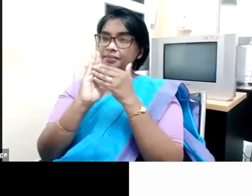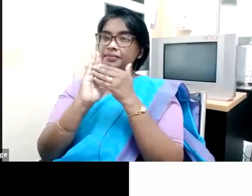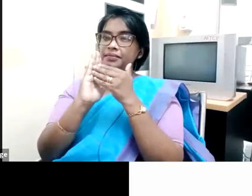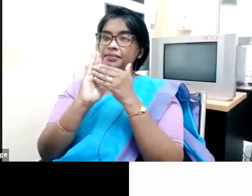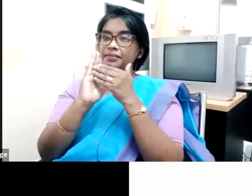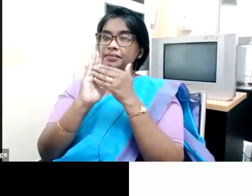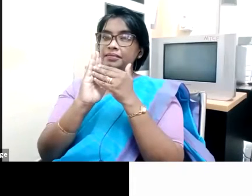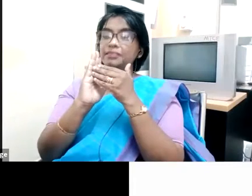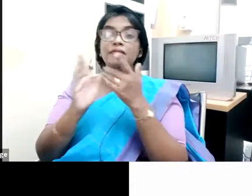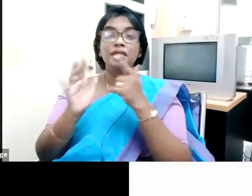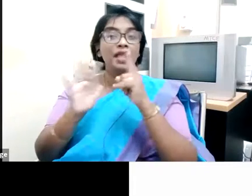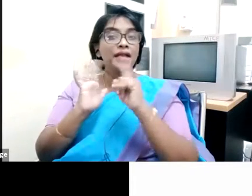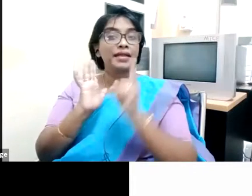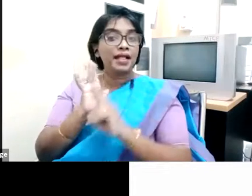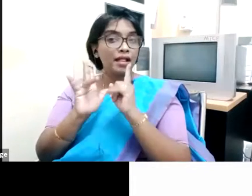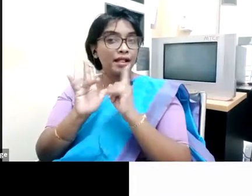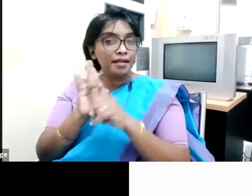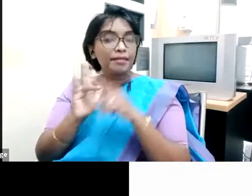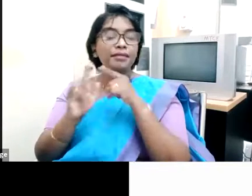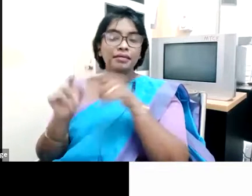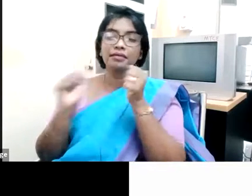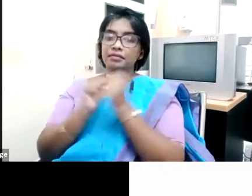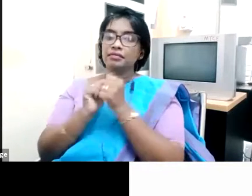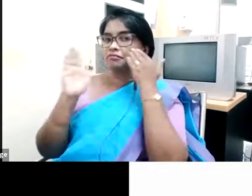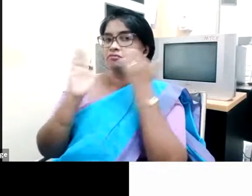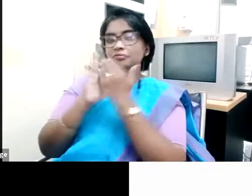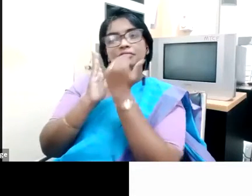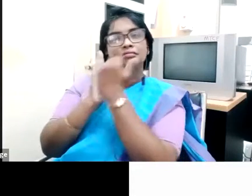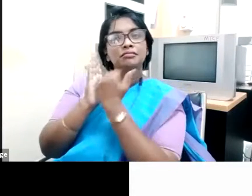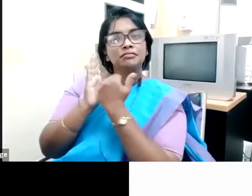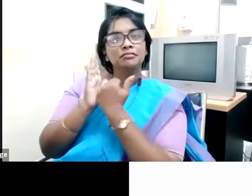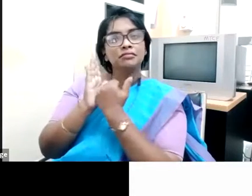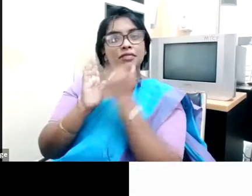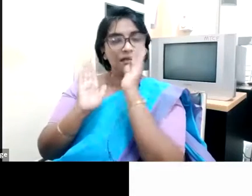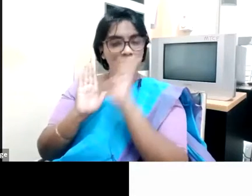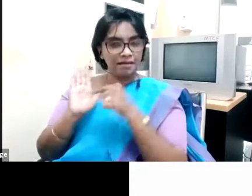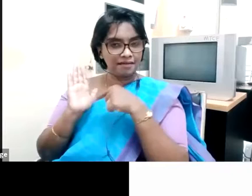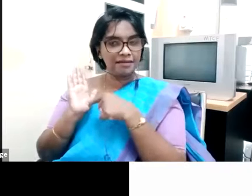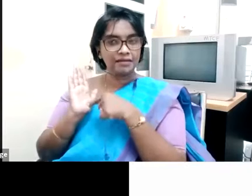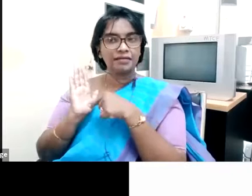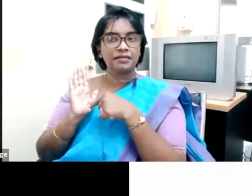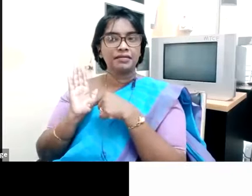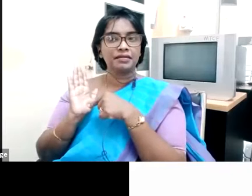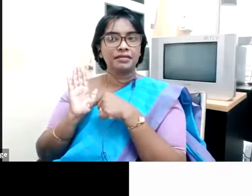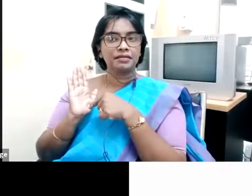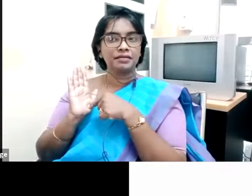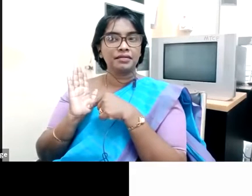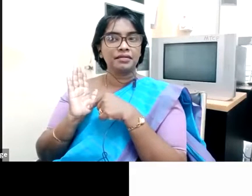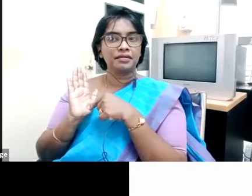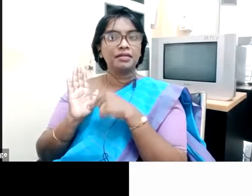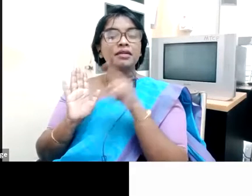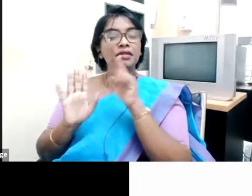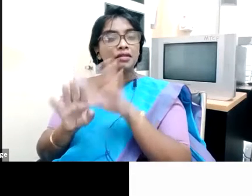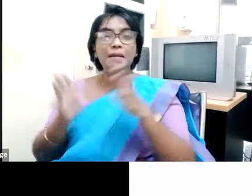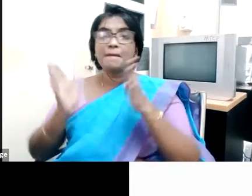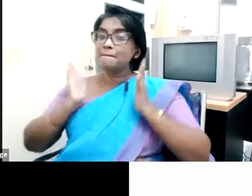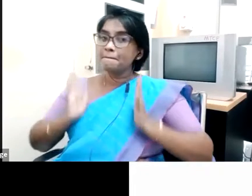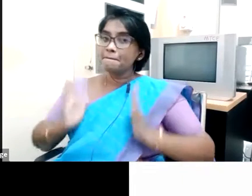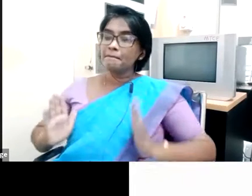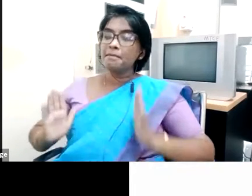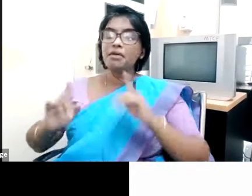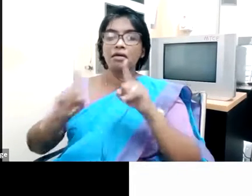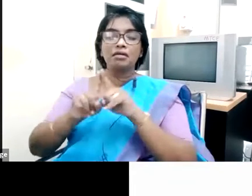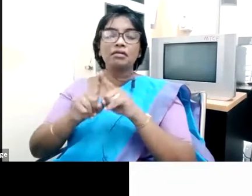declaration, Centenary Declaration, and the Global Call to Action for Human-Centered Recovery. So this is something we are going to see, and you